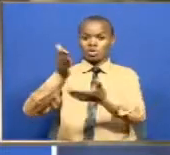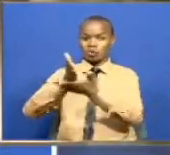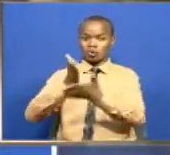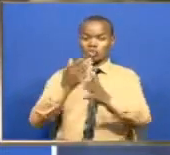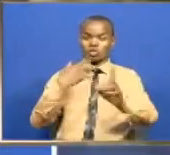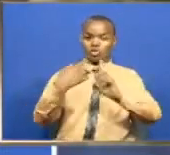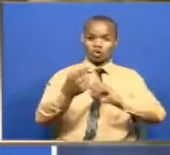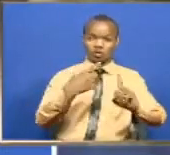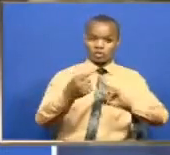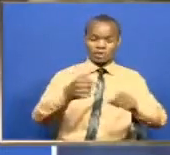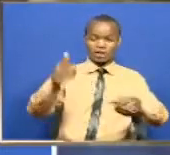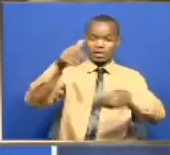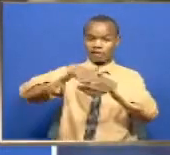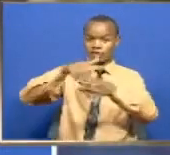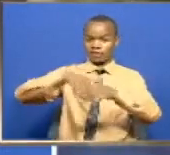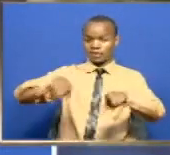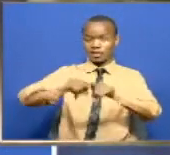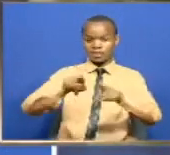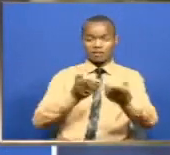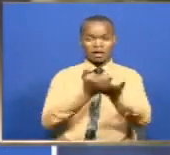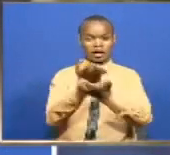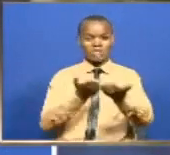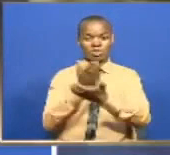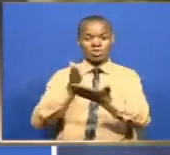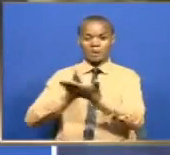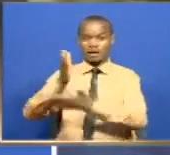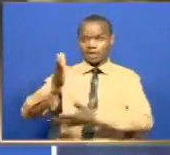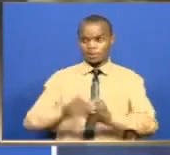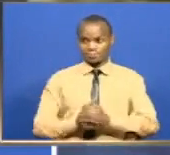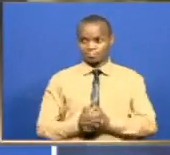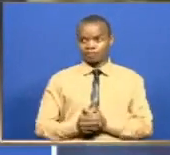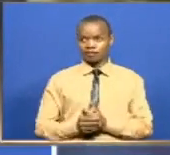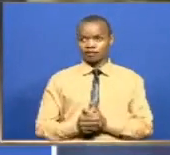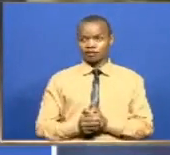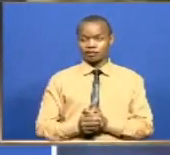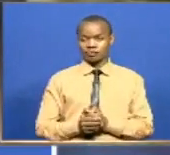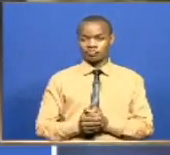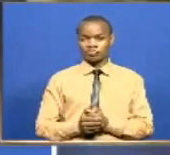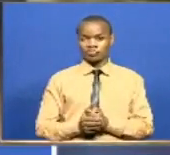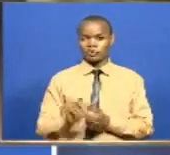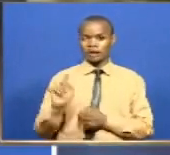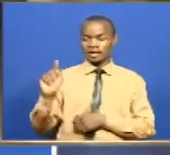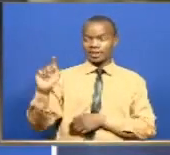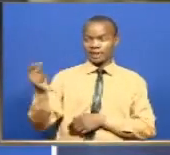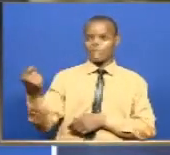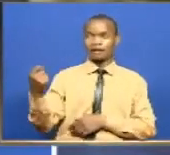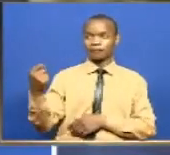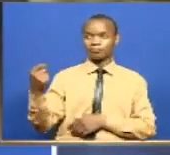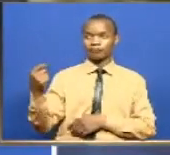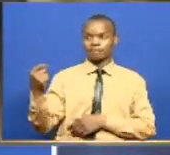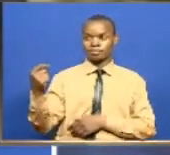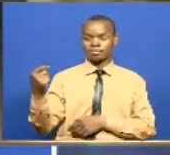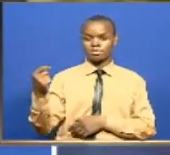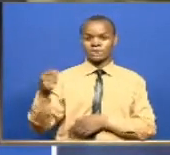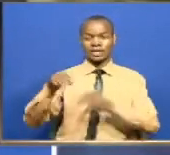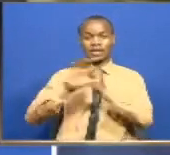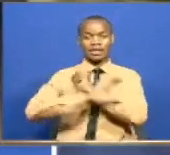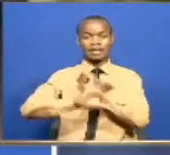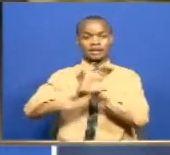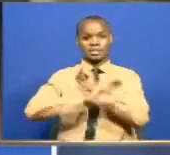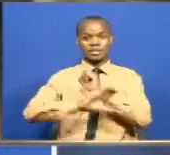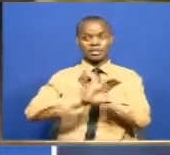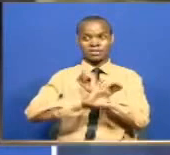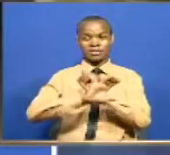our trade and investment and economics right now, but to set Kenya as a country